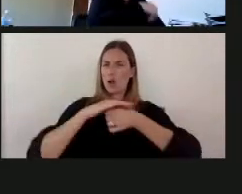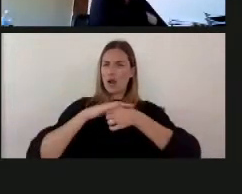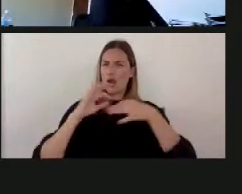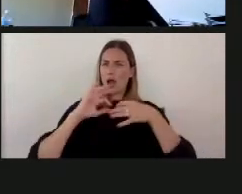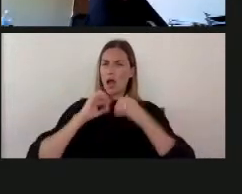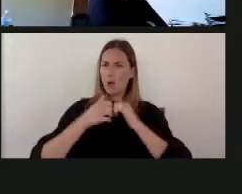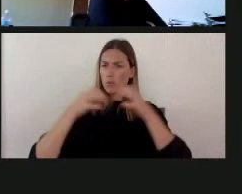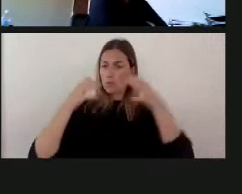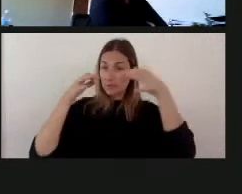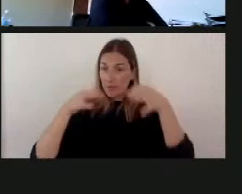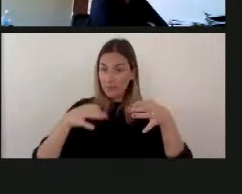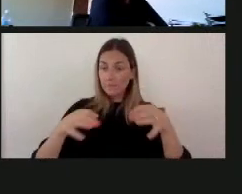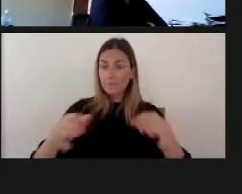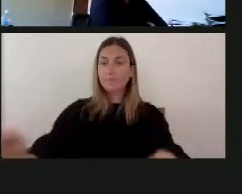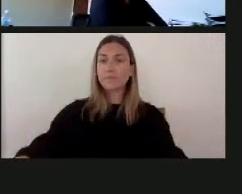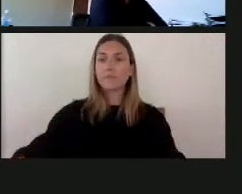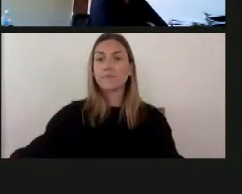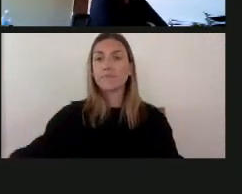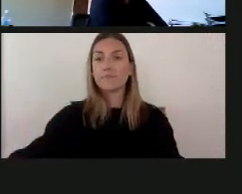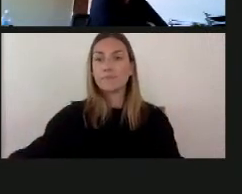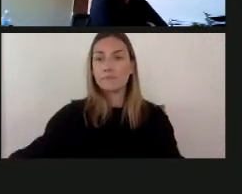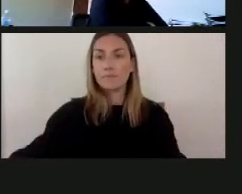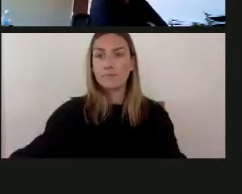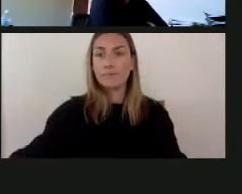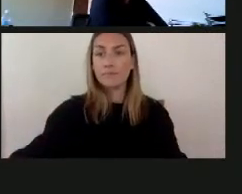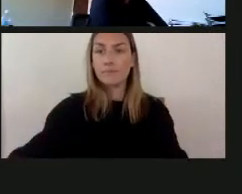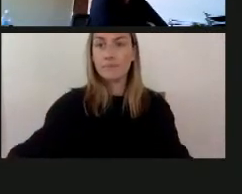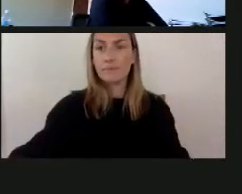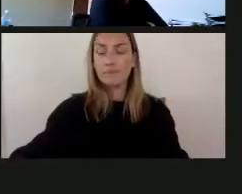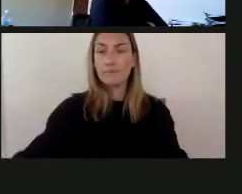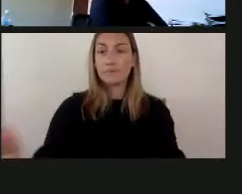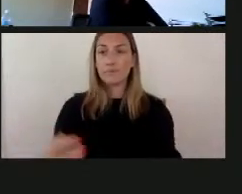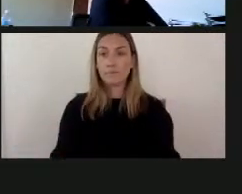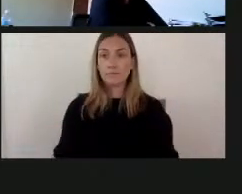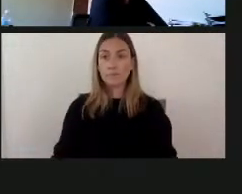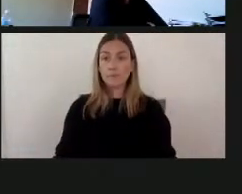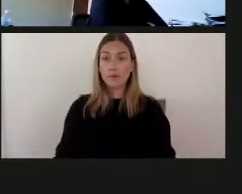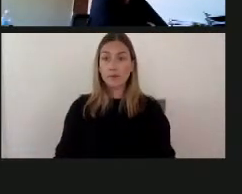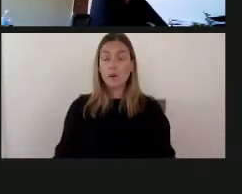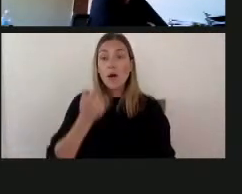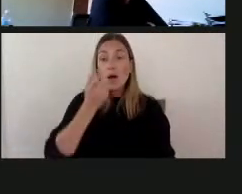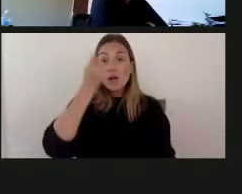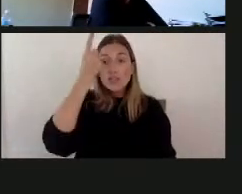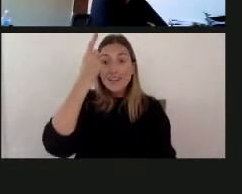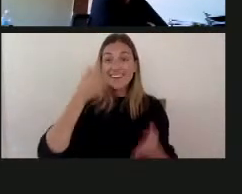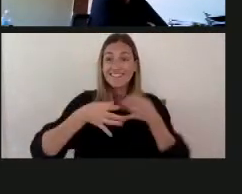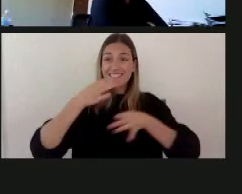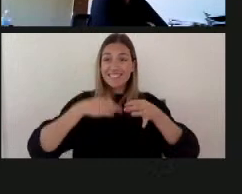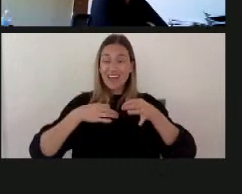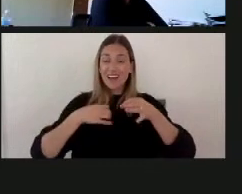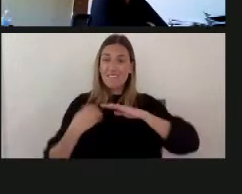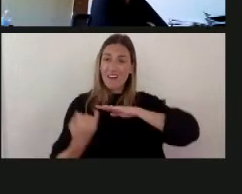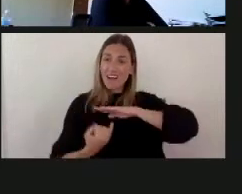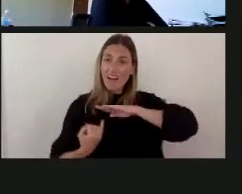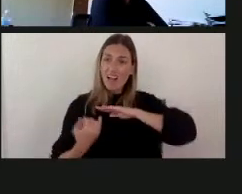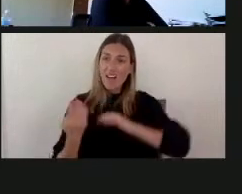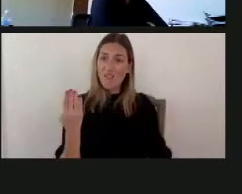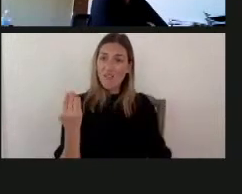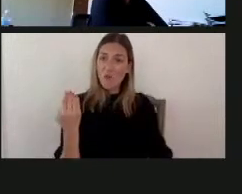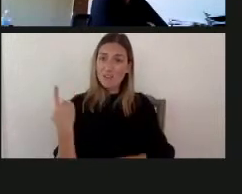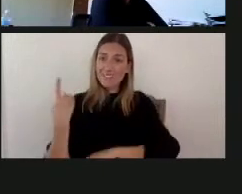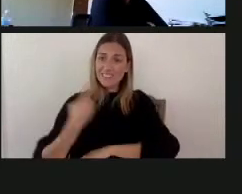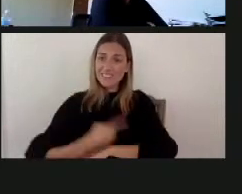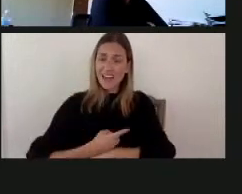to us. But the update is from 14 days. So instead of a child being out of school for a period of a 14-day window